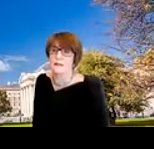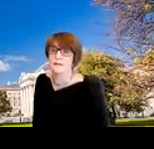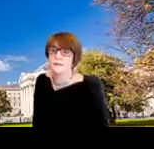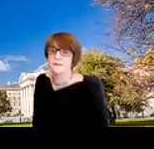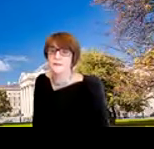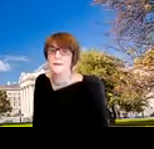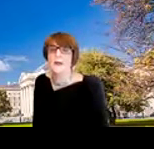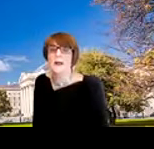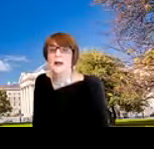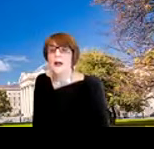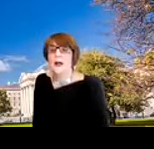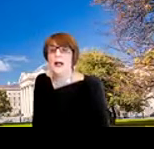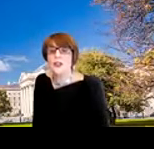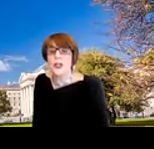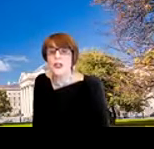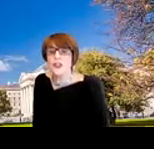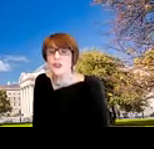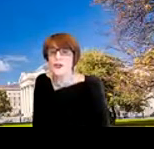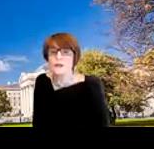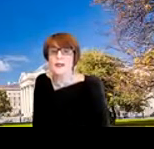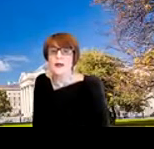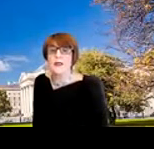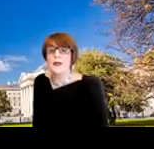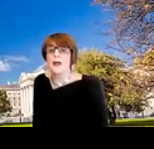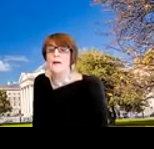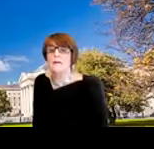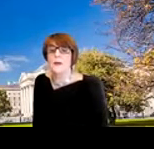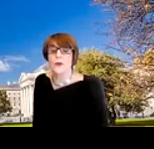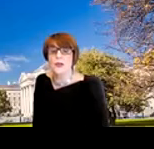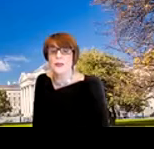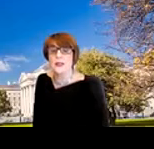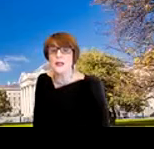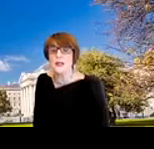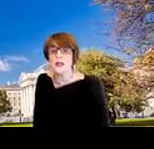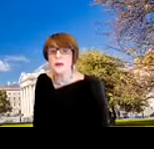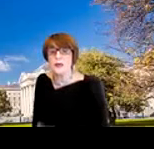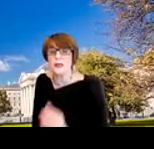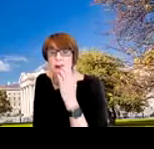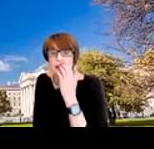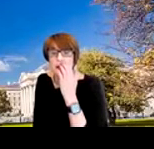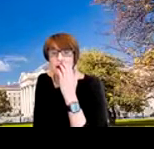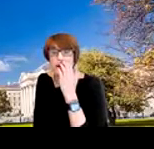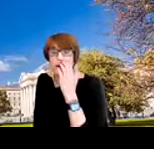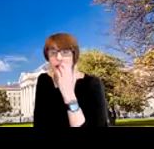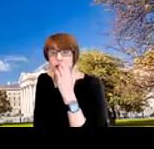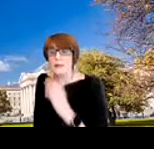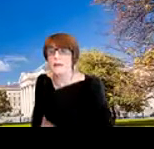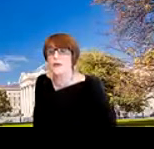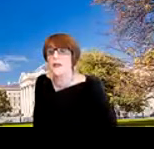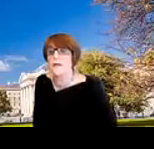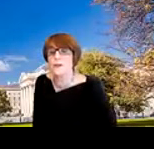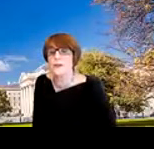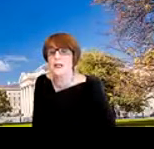disability. Health changes during the pandemic. What we see here is that, yes,